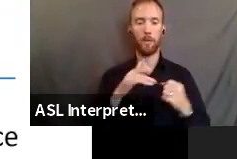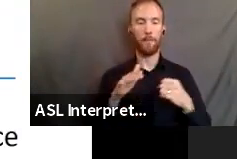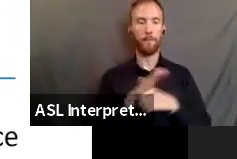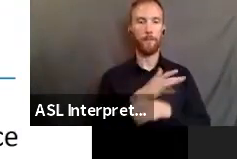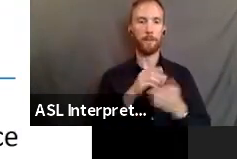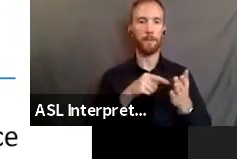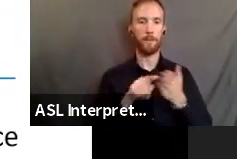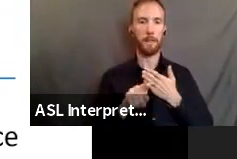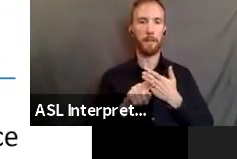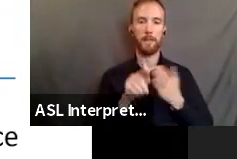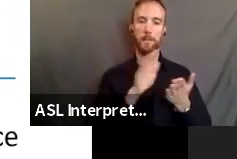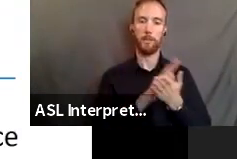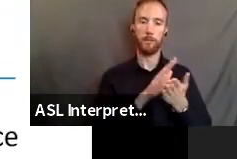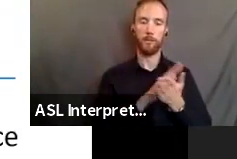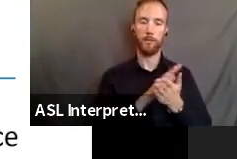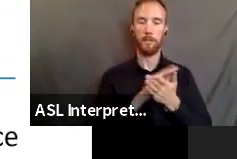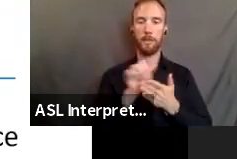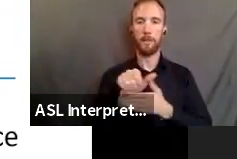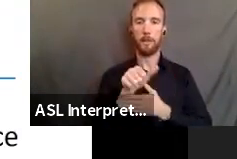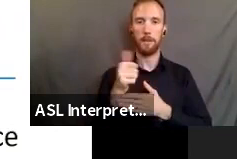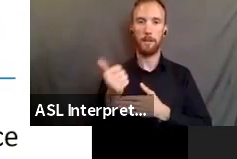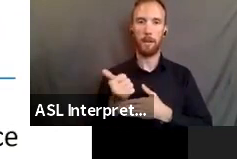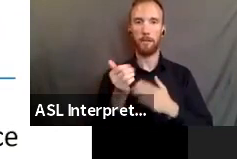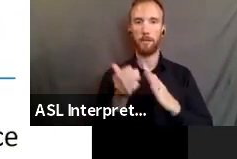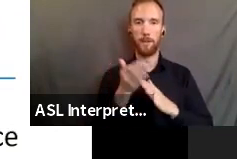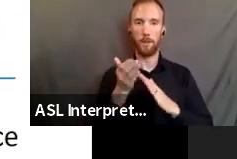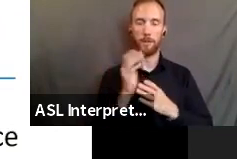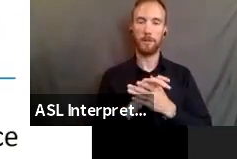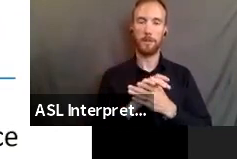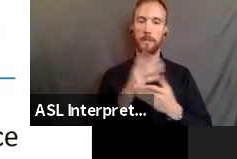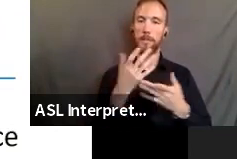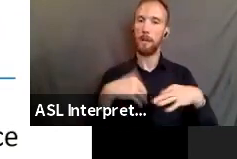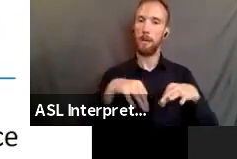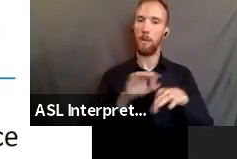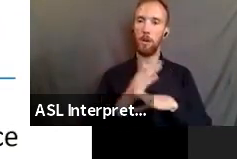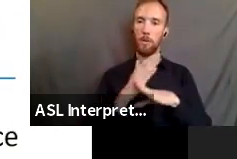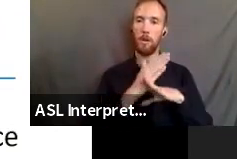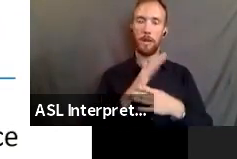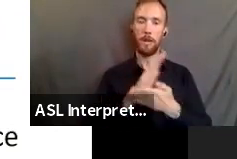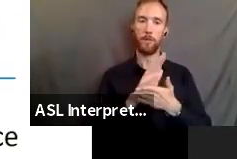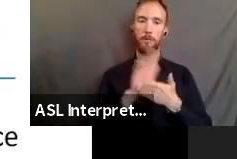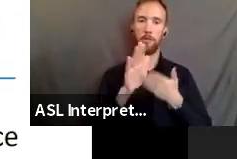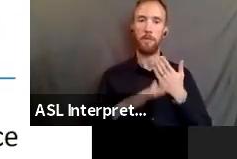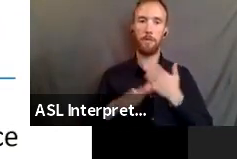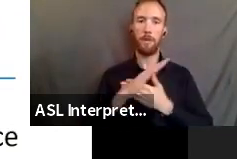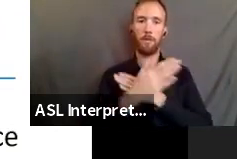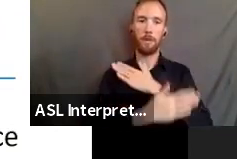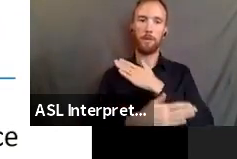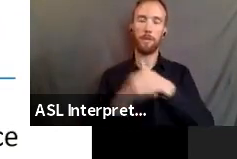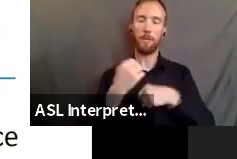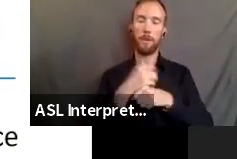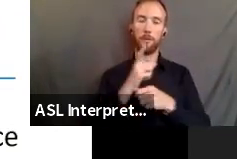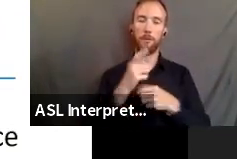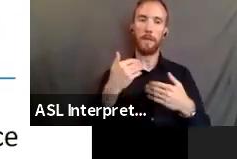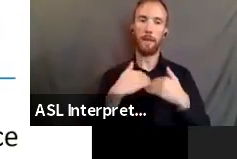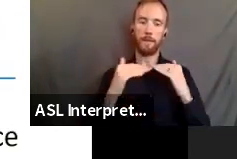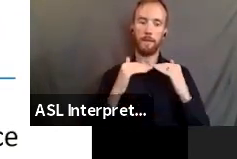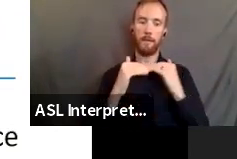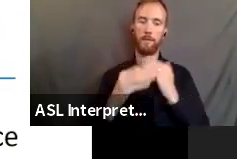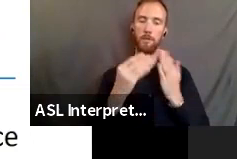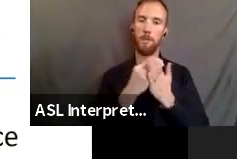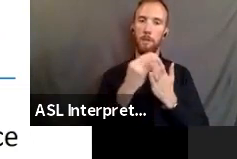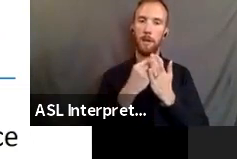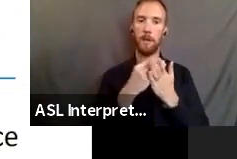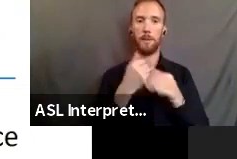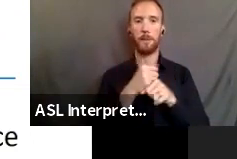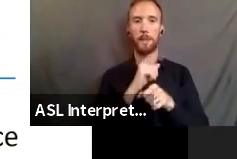is essential for the federal government to protect schools across the country and provide the additional stabilization dollars necessary for schools to reopen and